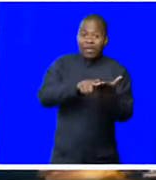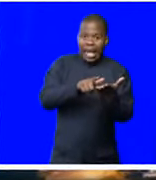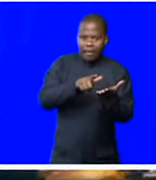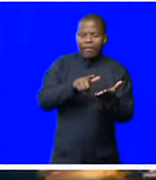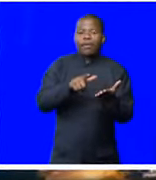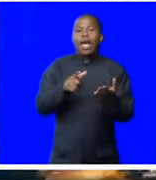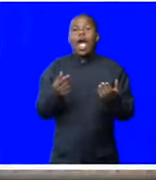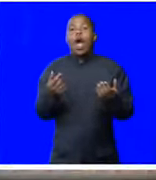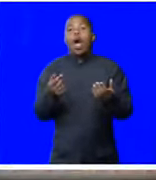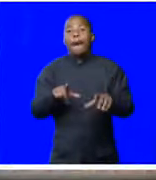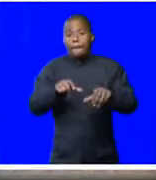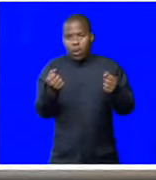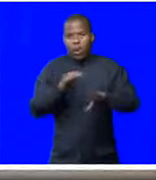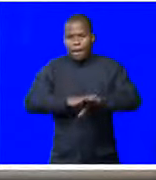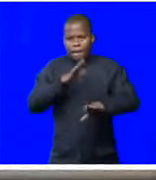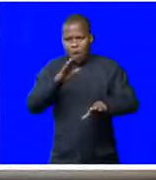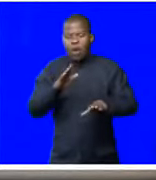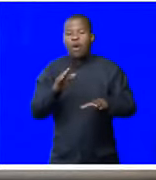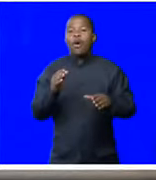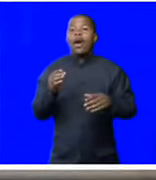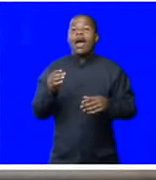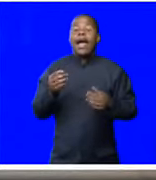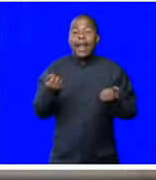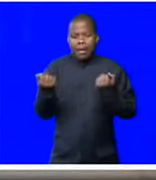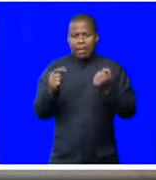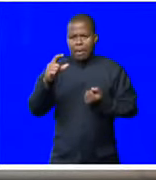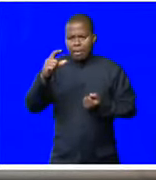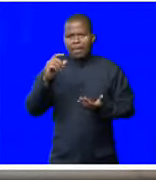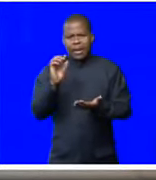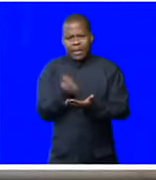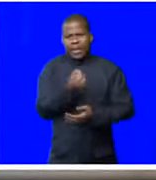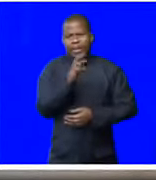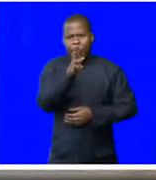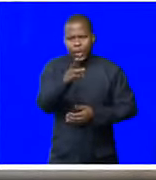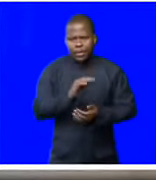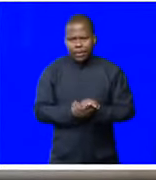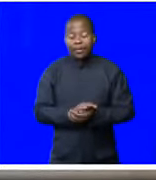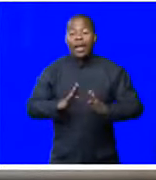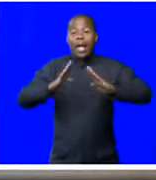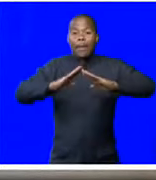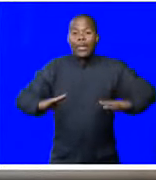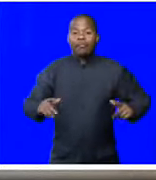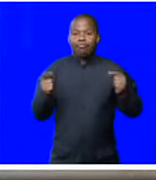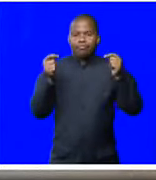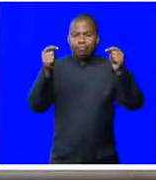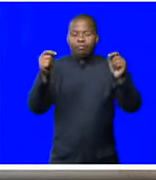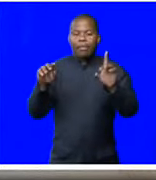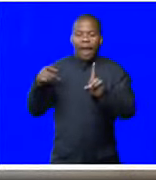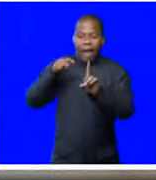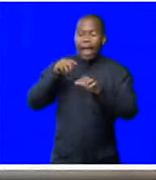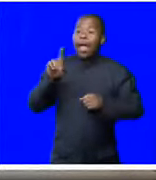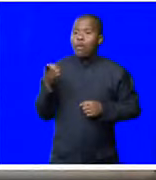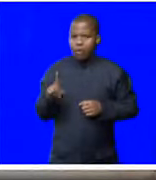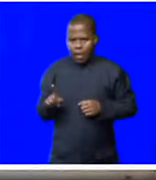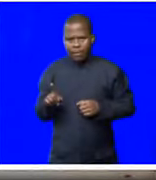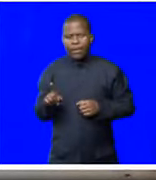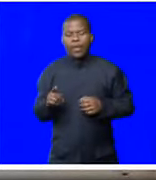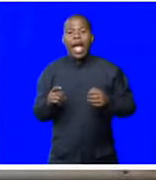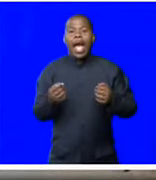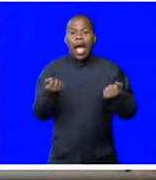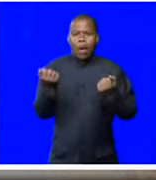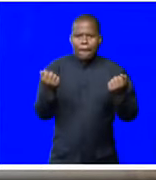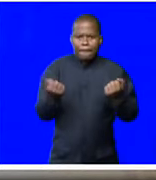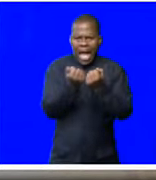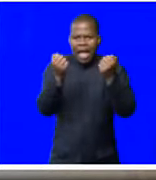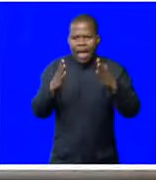revoked. In a bid to reduce accidents on the road, the Ministry of Public Works and Transport will this month kickstart a process